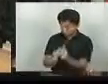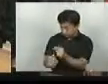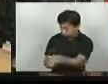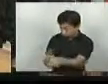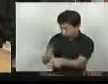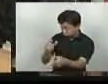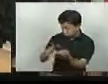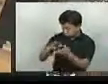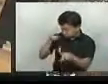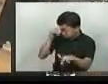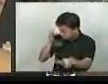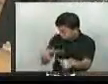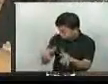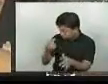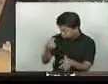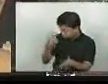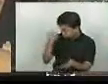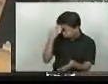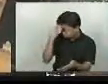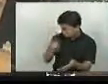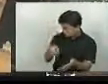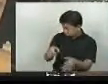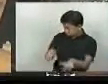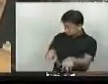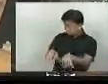Yes, actually, yeah,